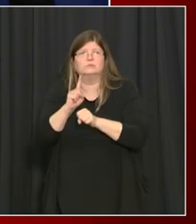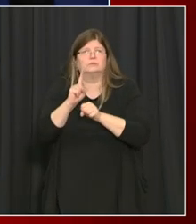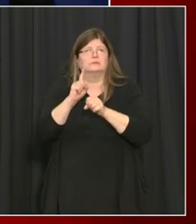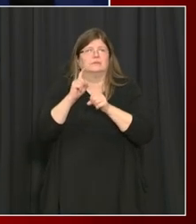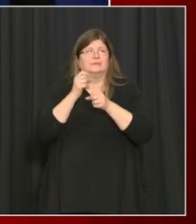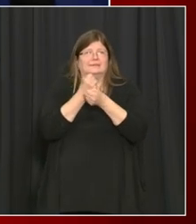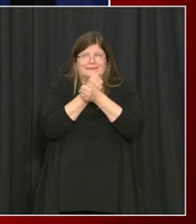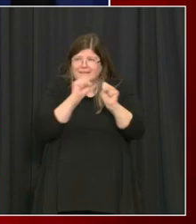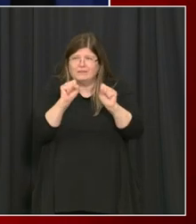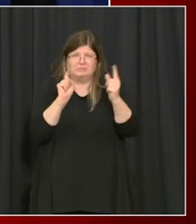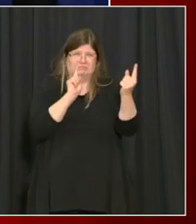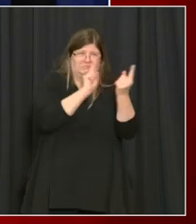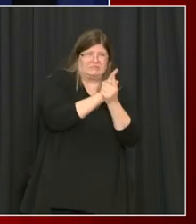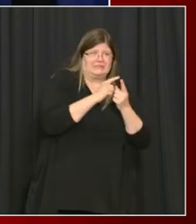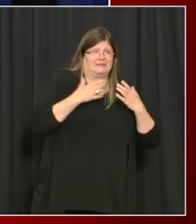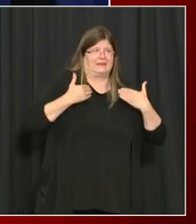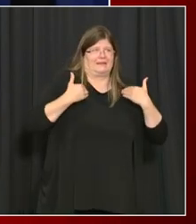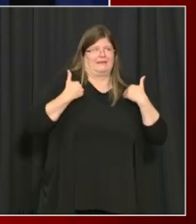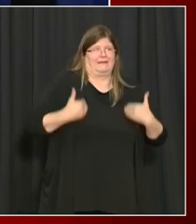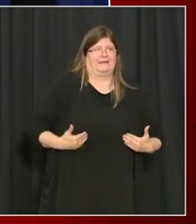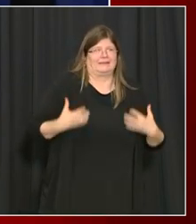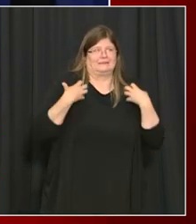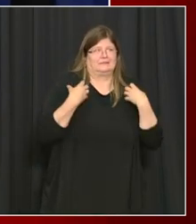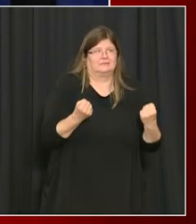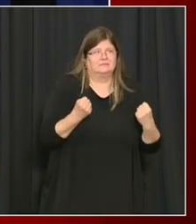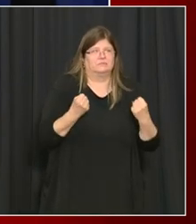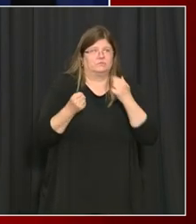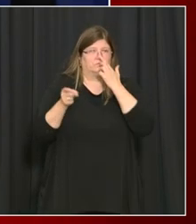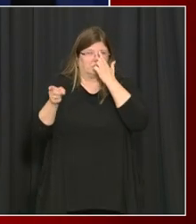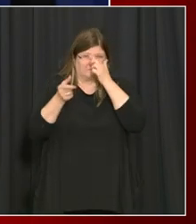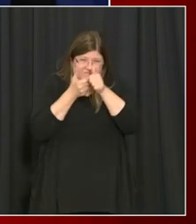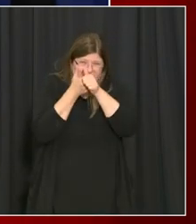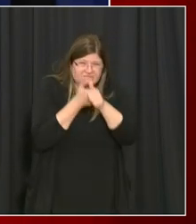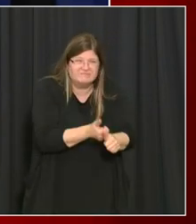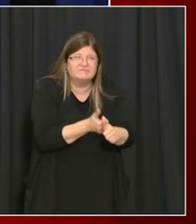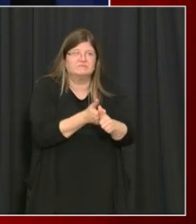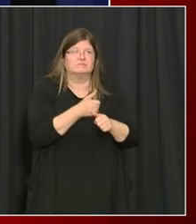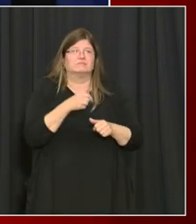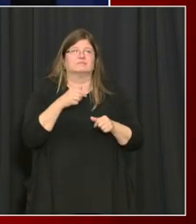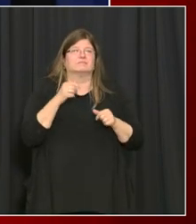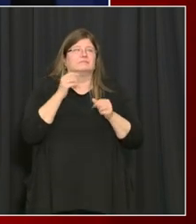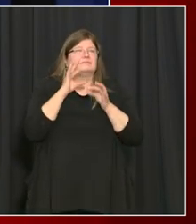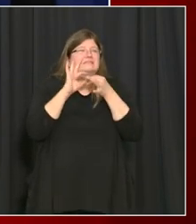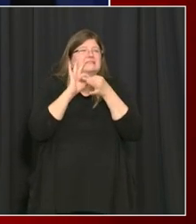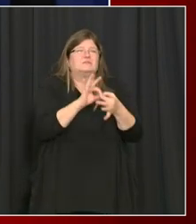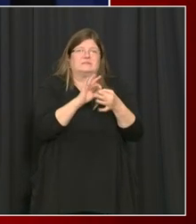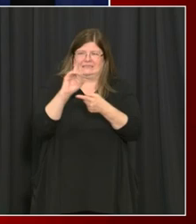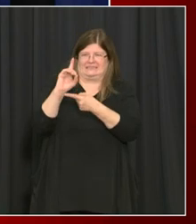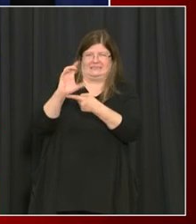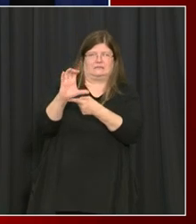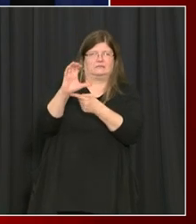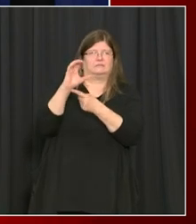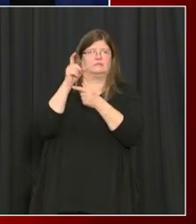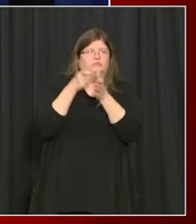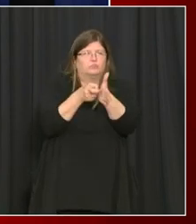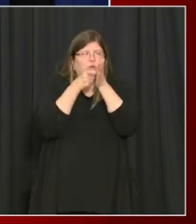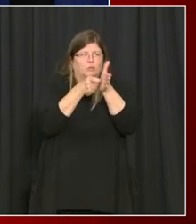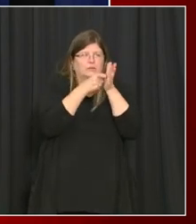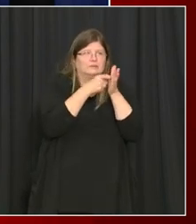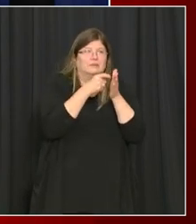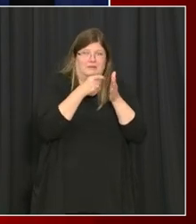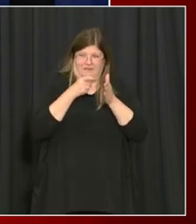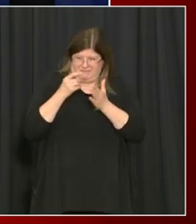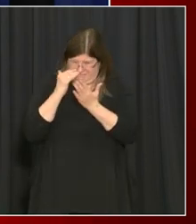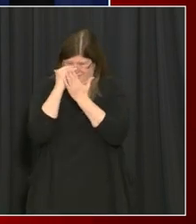and DCRA works together to make sure that compliance with any of the district's requirements for operating according